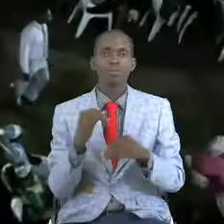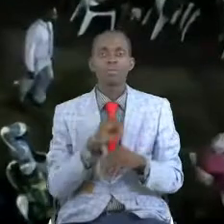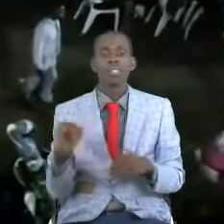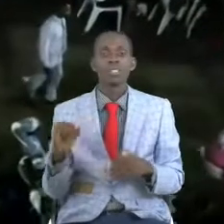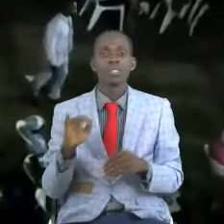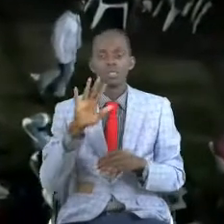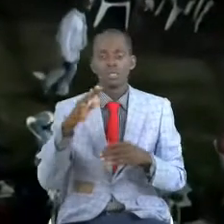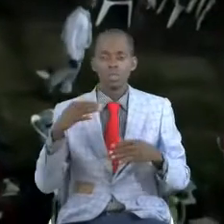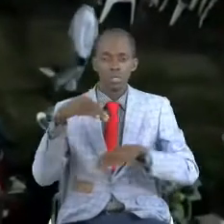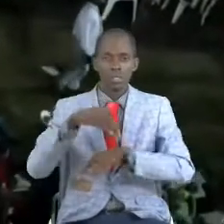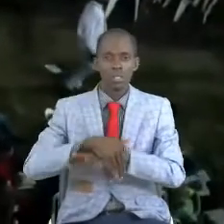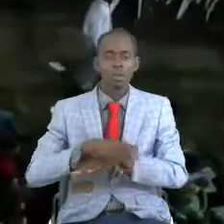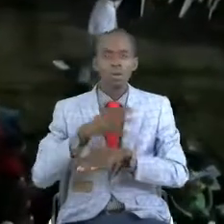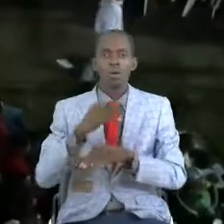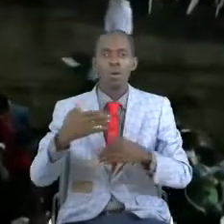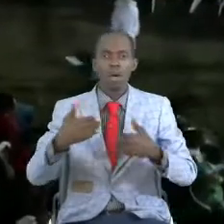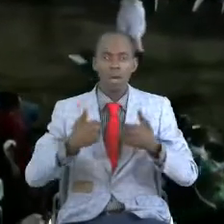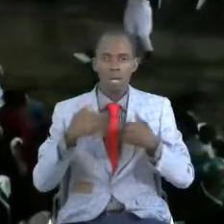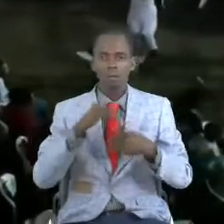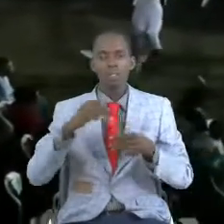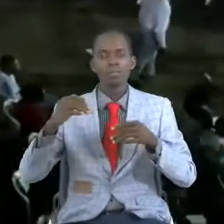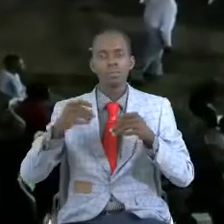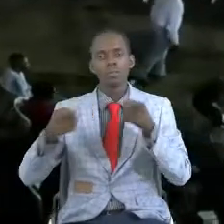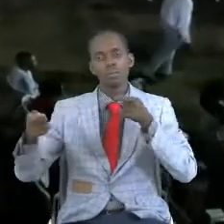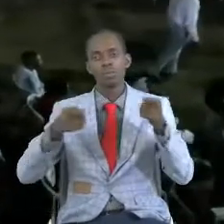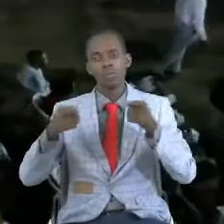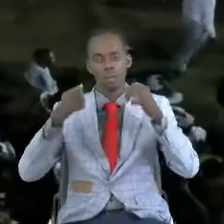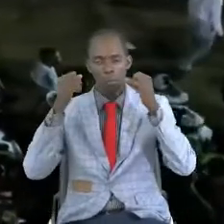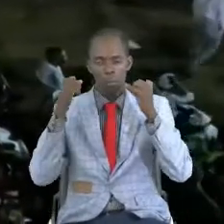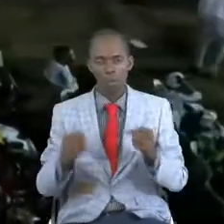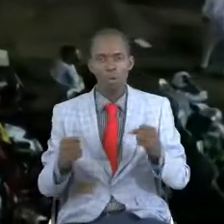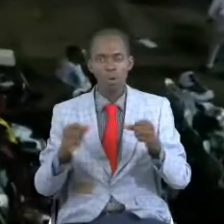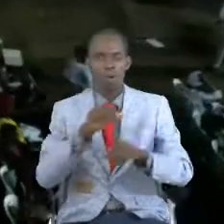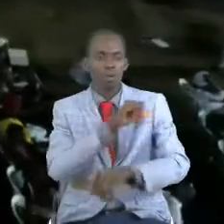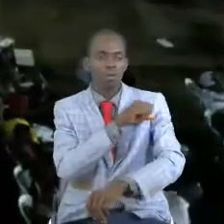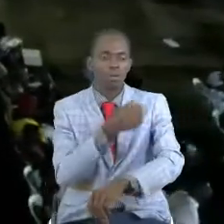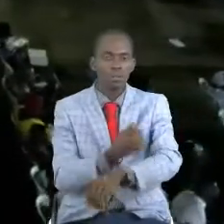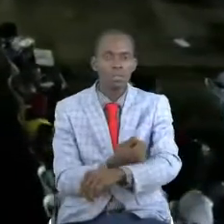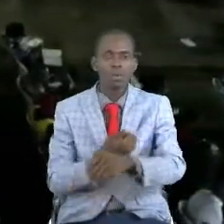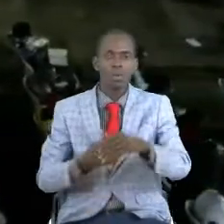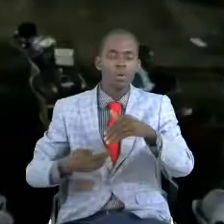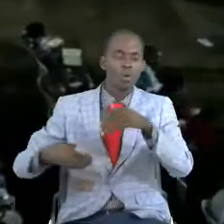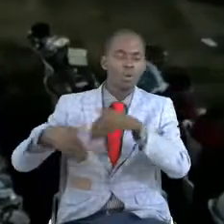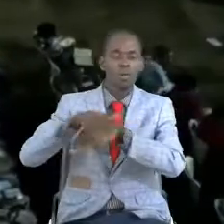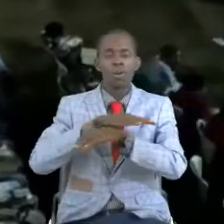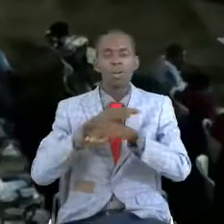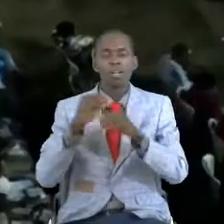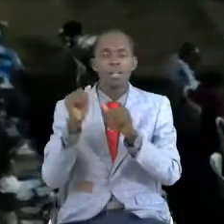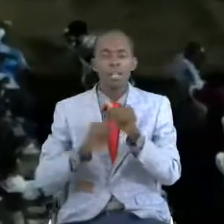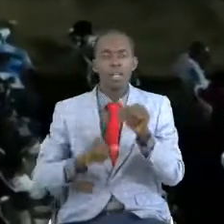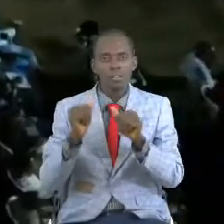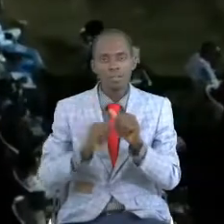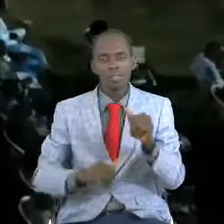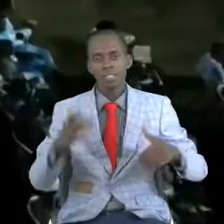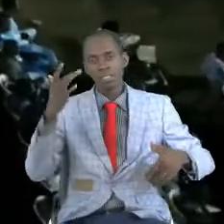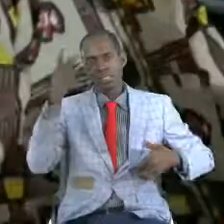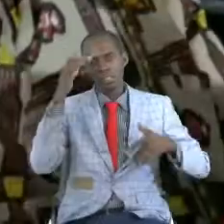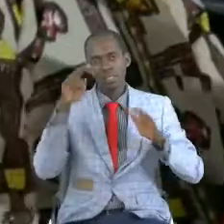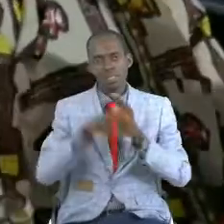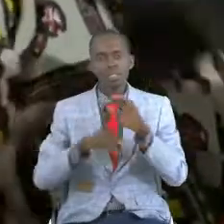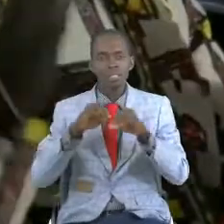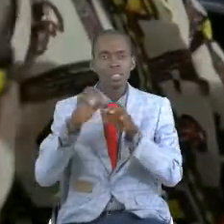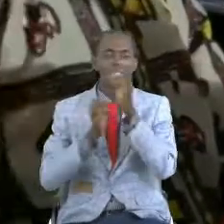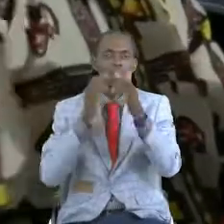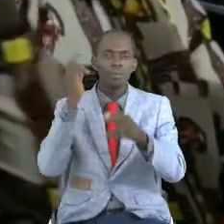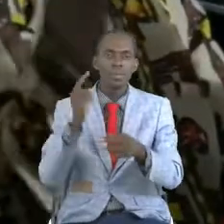of having dominion, power, authority over every sickness in Jesus'